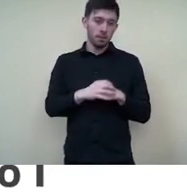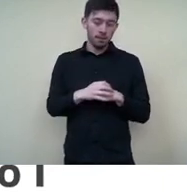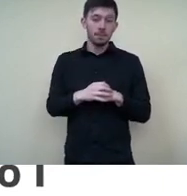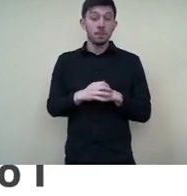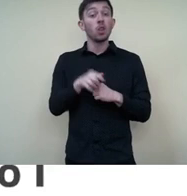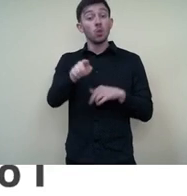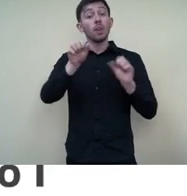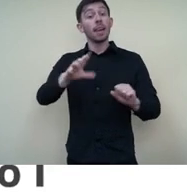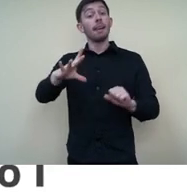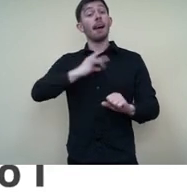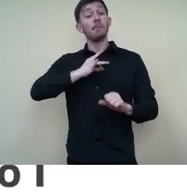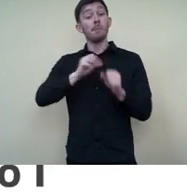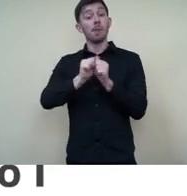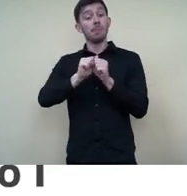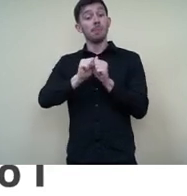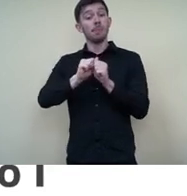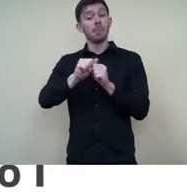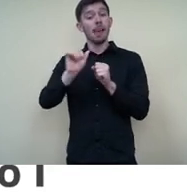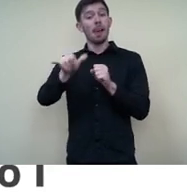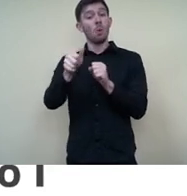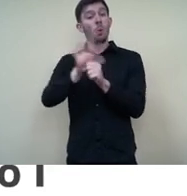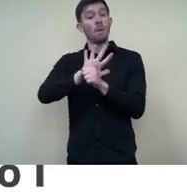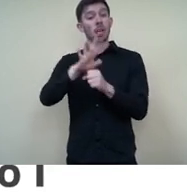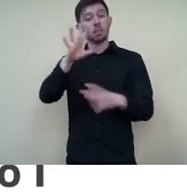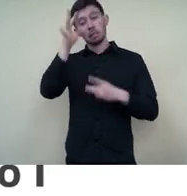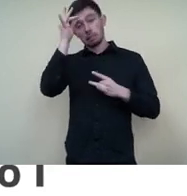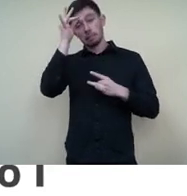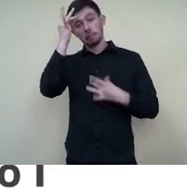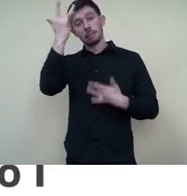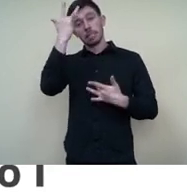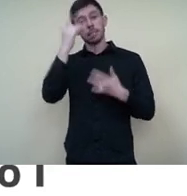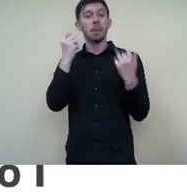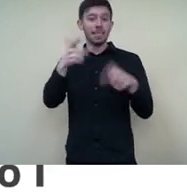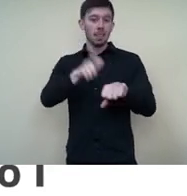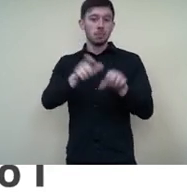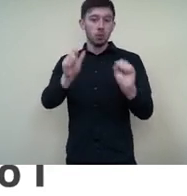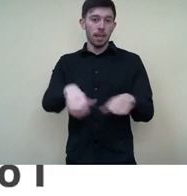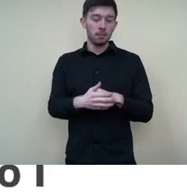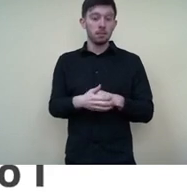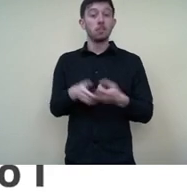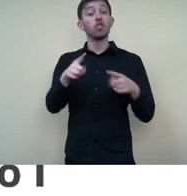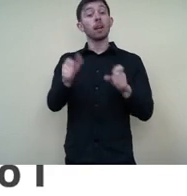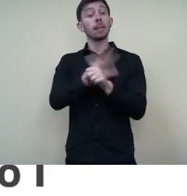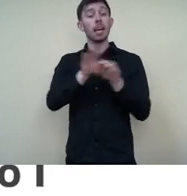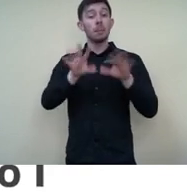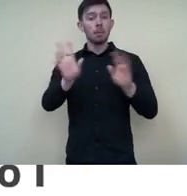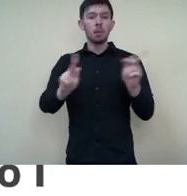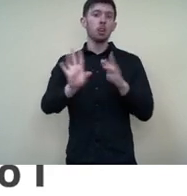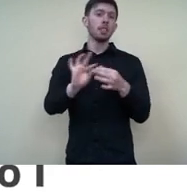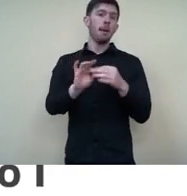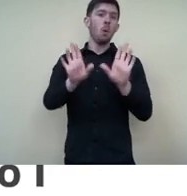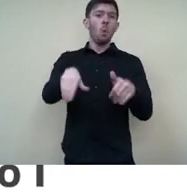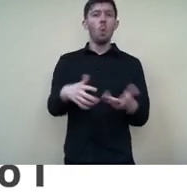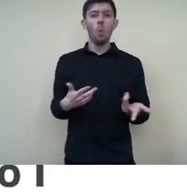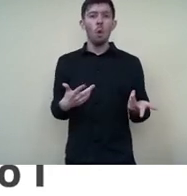get infected with COVID multiple times. And so during the pandemic, a lot of people were reporting that I've already gotten COVID, but I